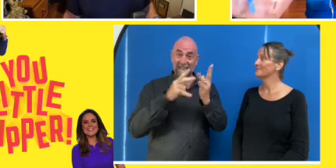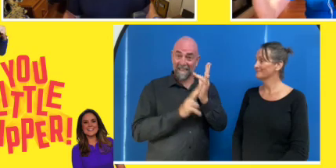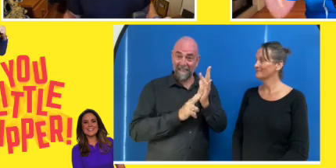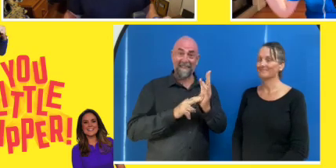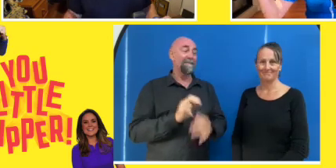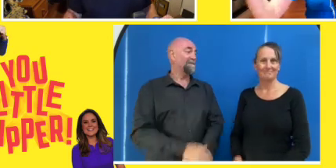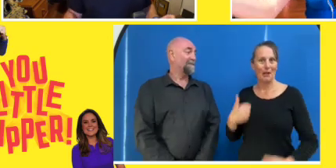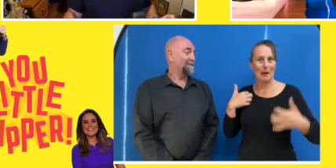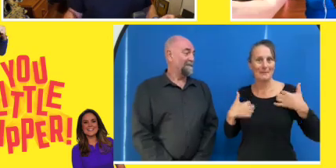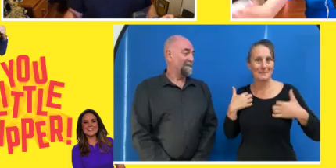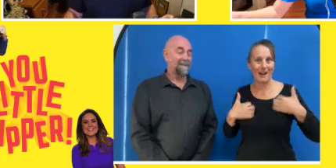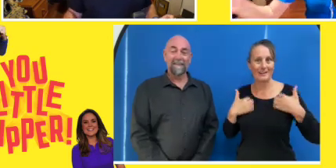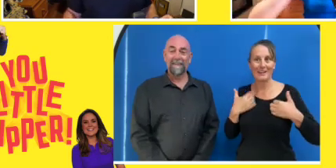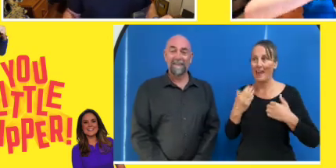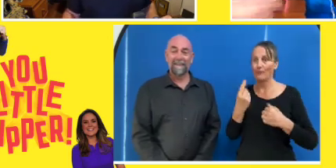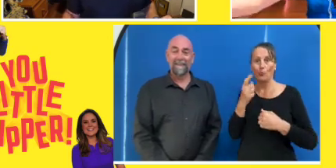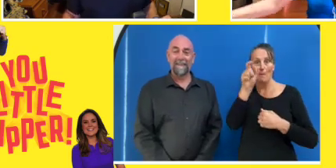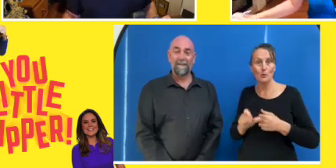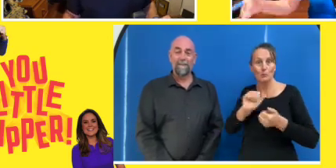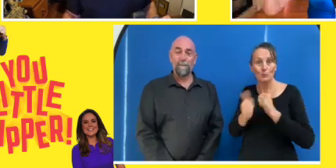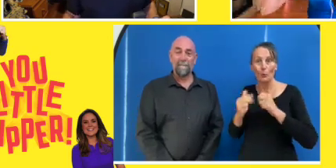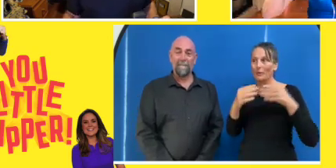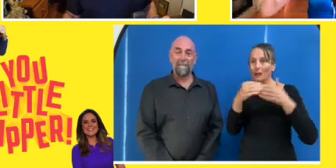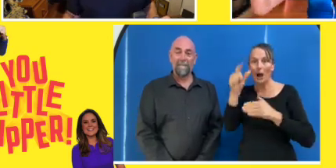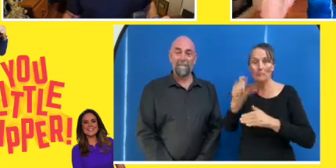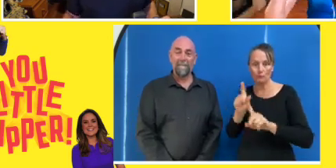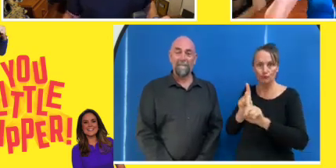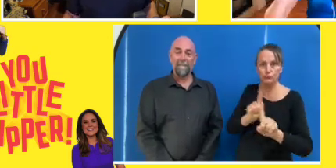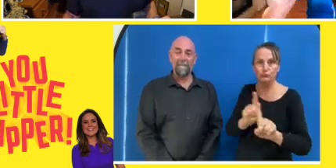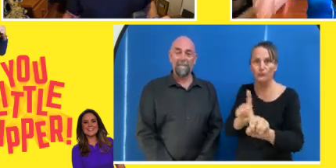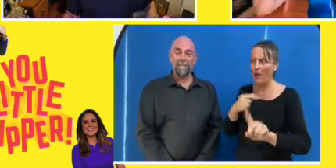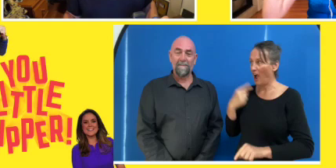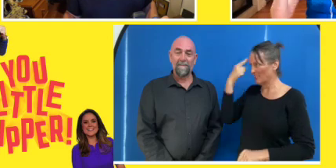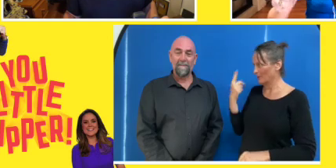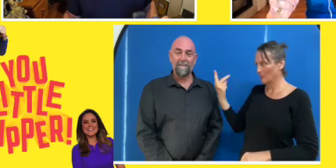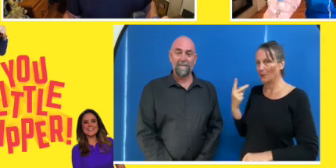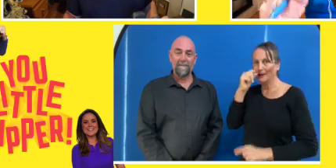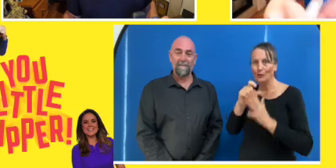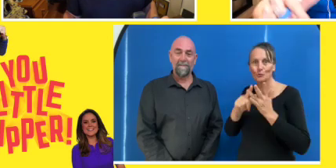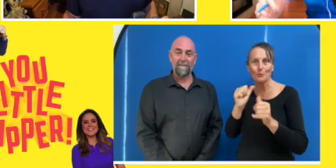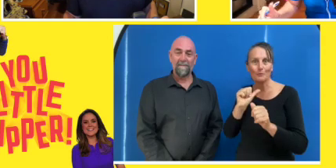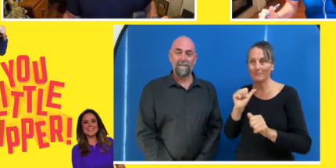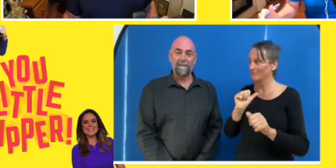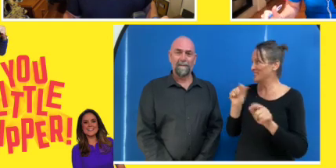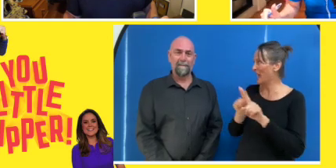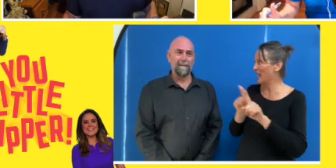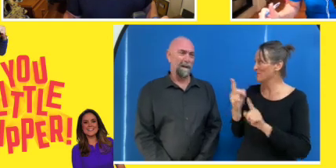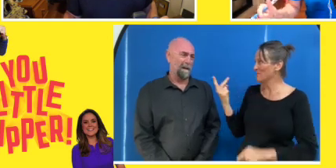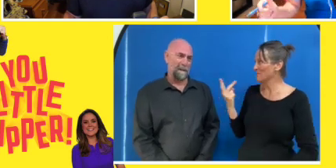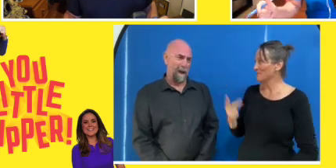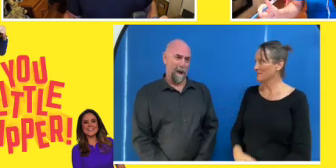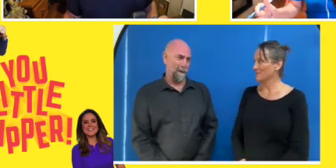can do this. Guide and athlete, we get all the tips so that I can lead Kurt Fernley down the mountain. Please